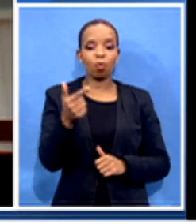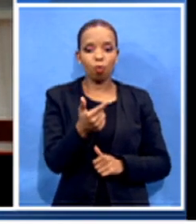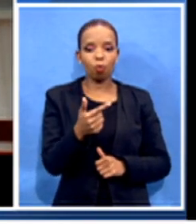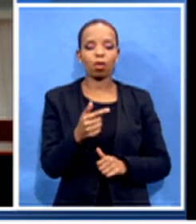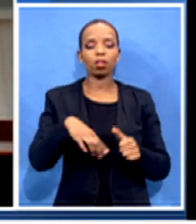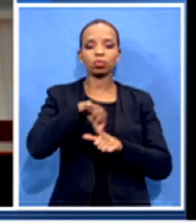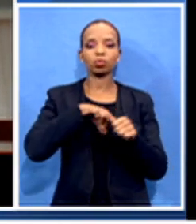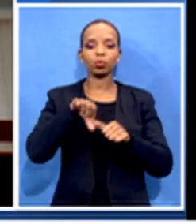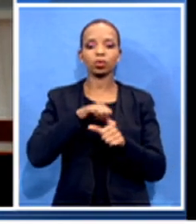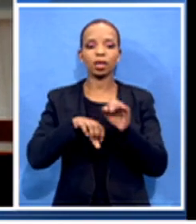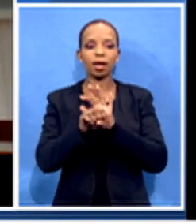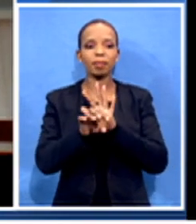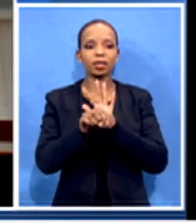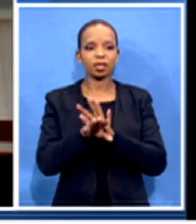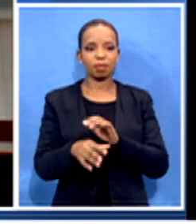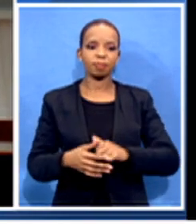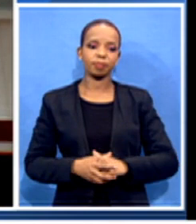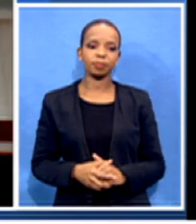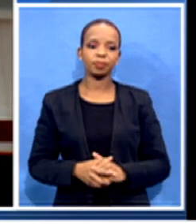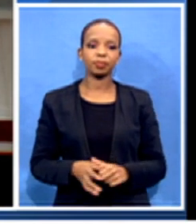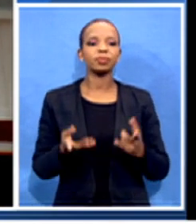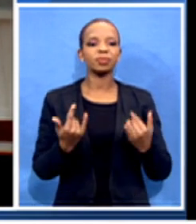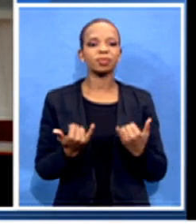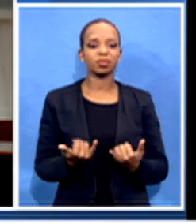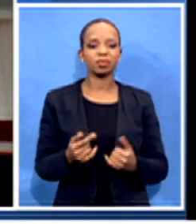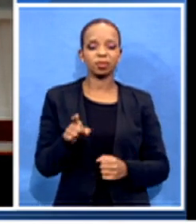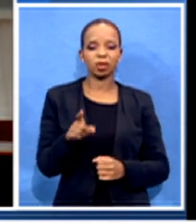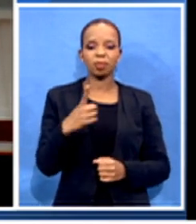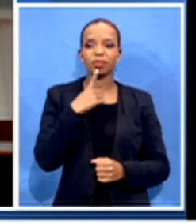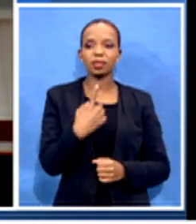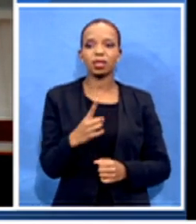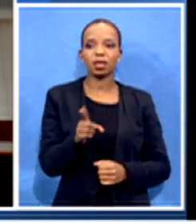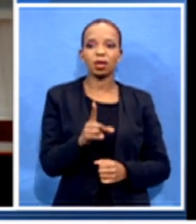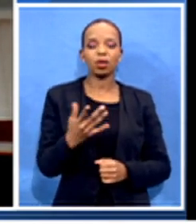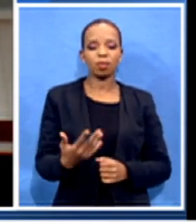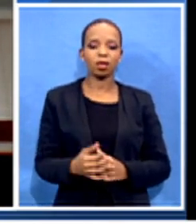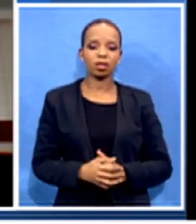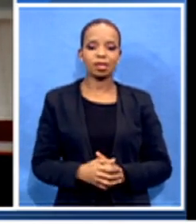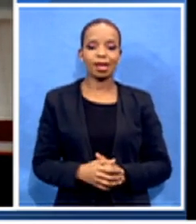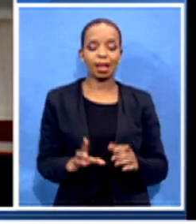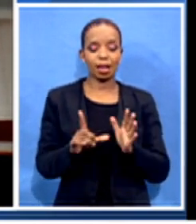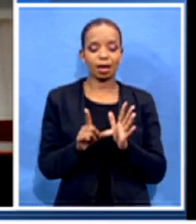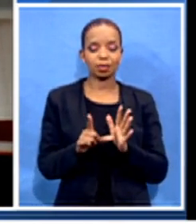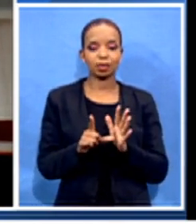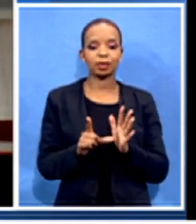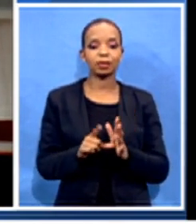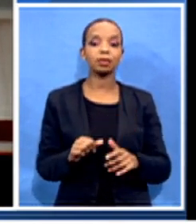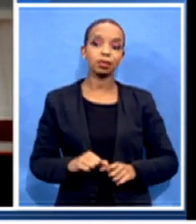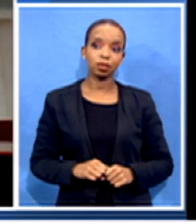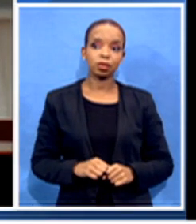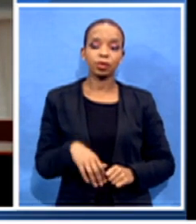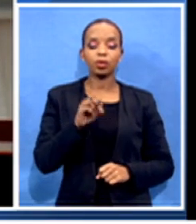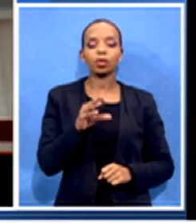media platforms. So we need now to pay licenses so that we can be live, so